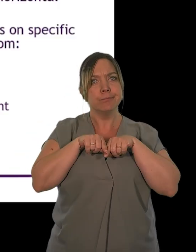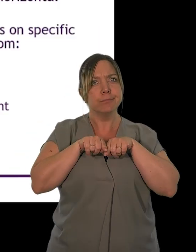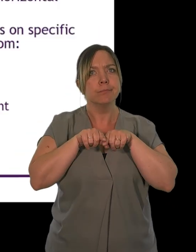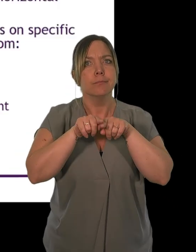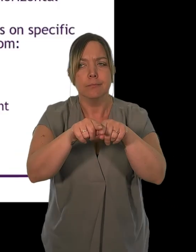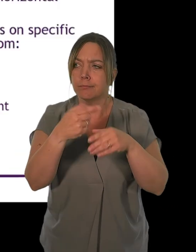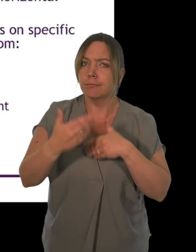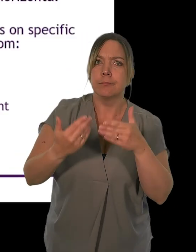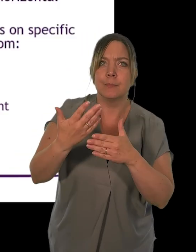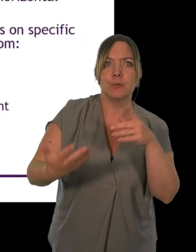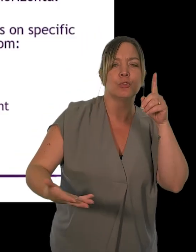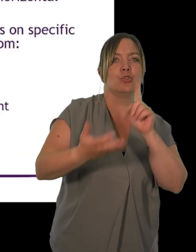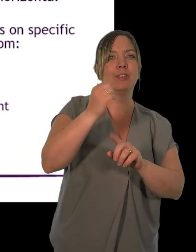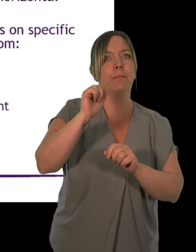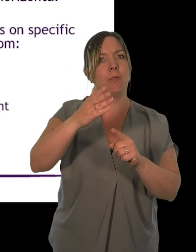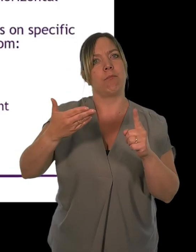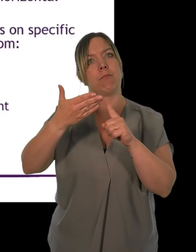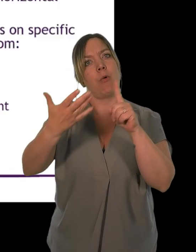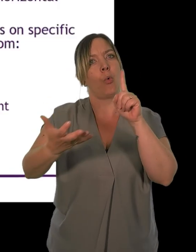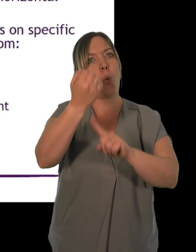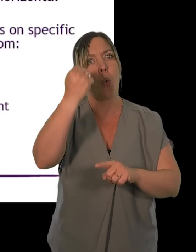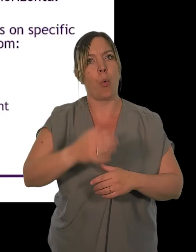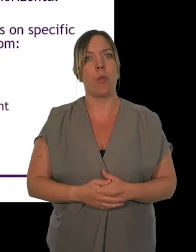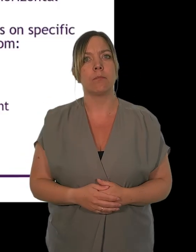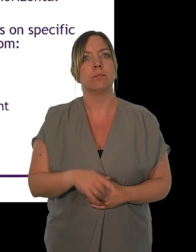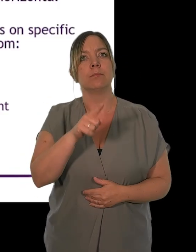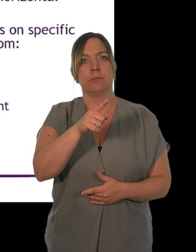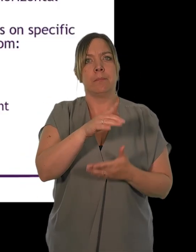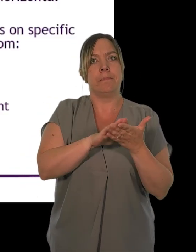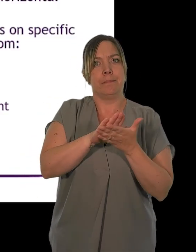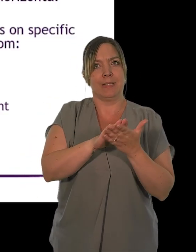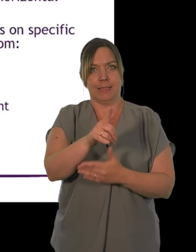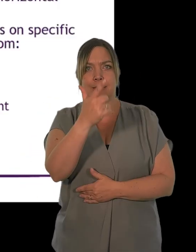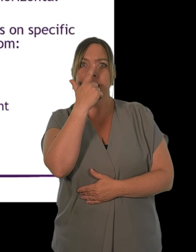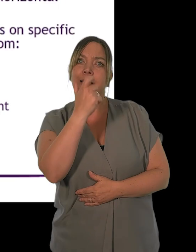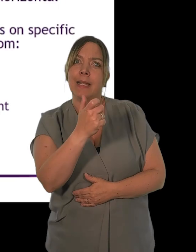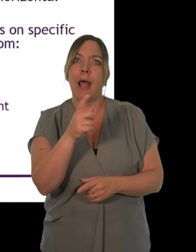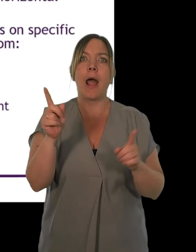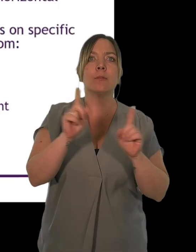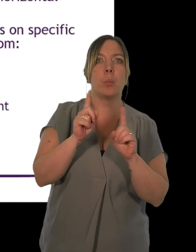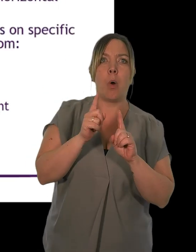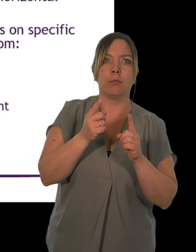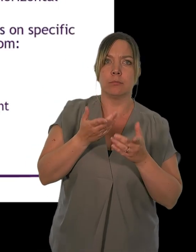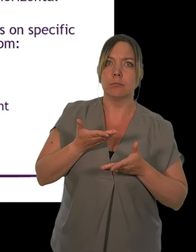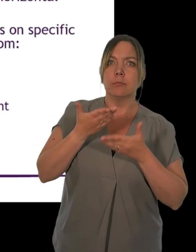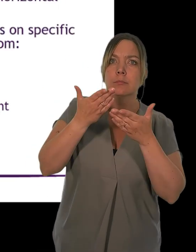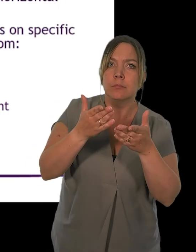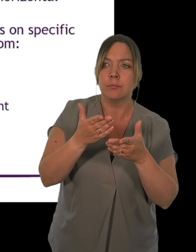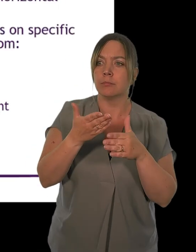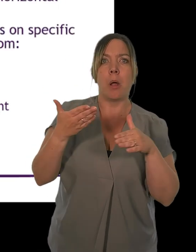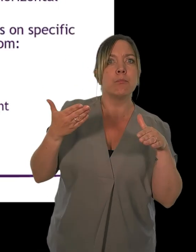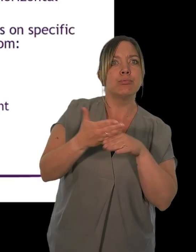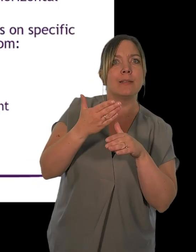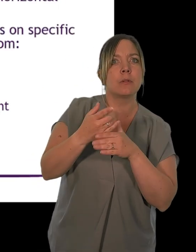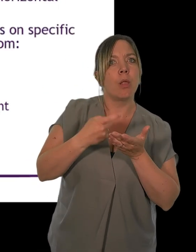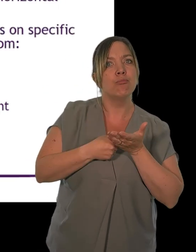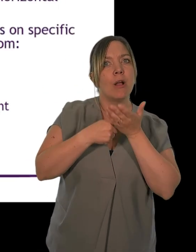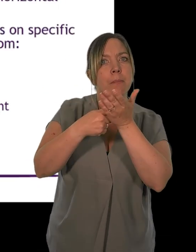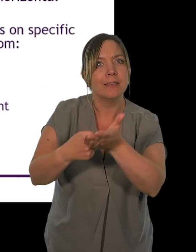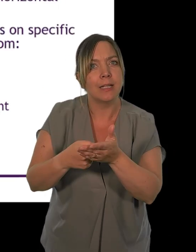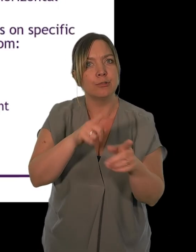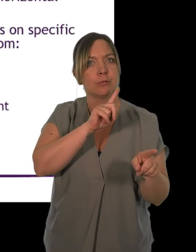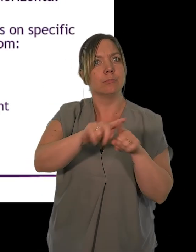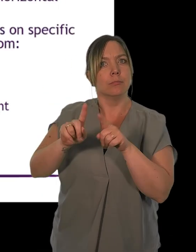draw recommendations from the areas of resourcing, reward, relations, and learning and